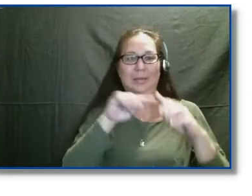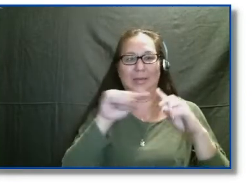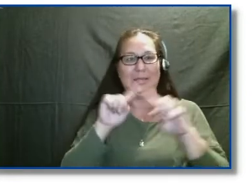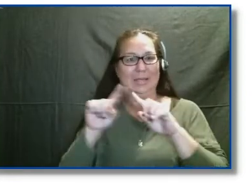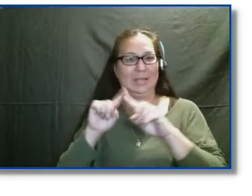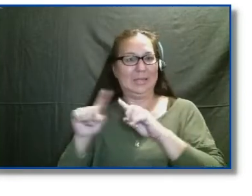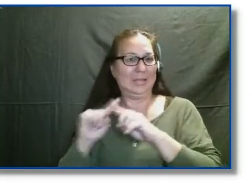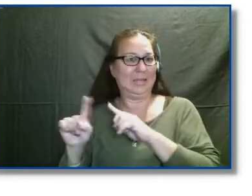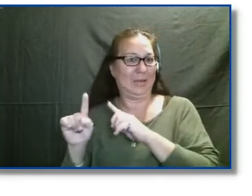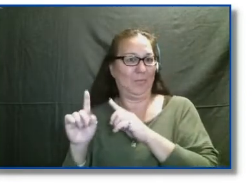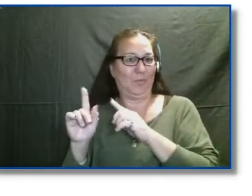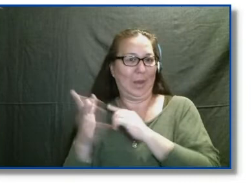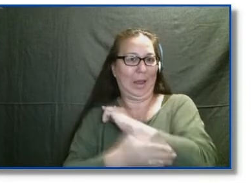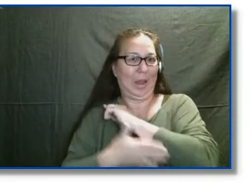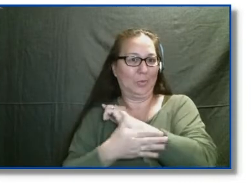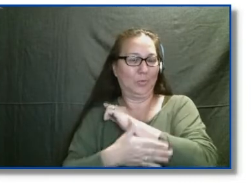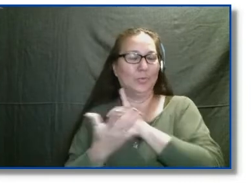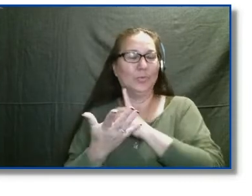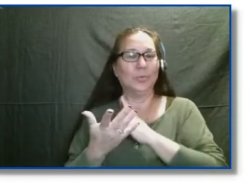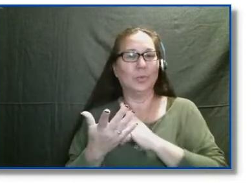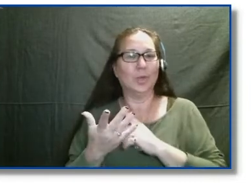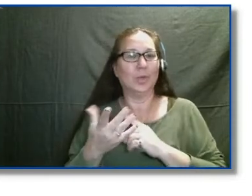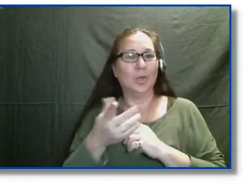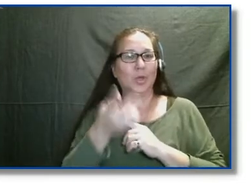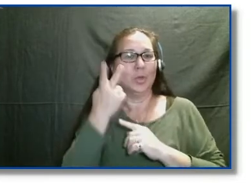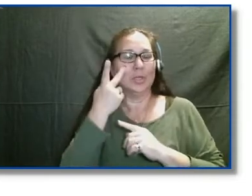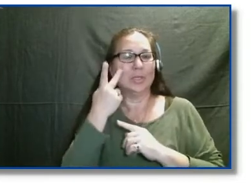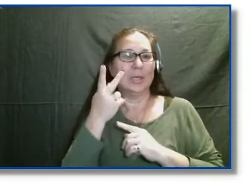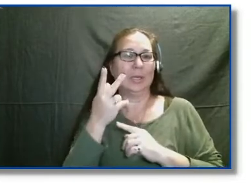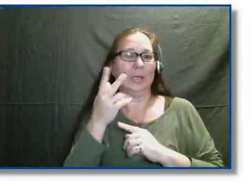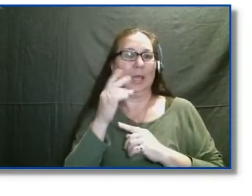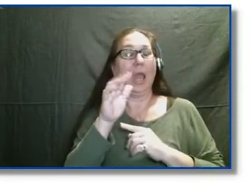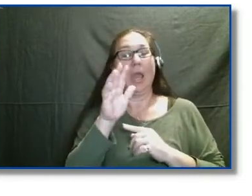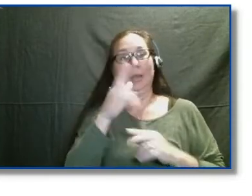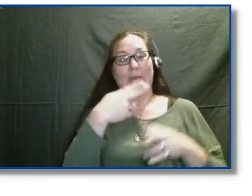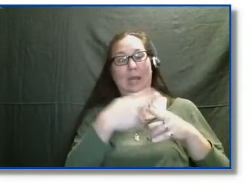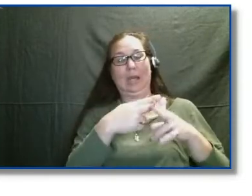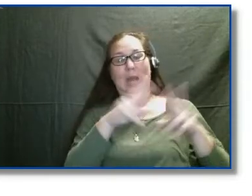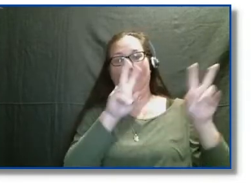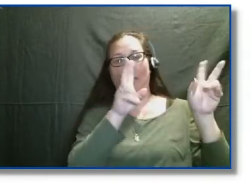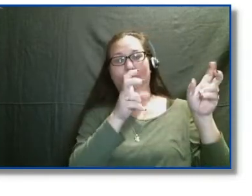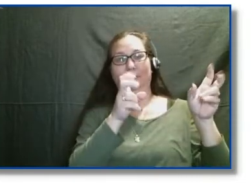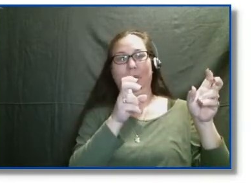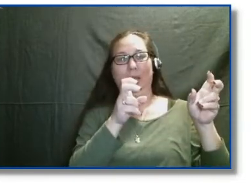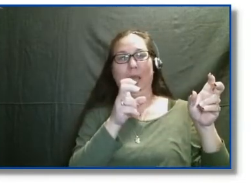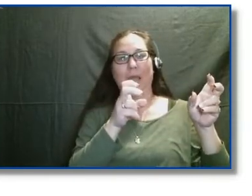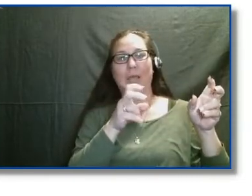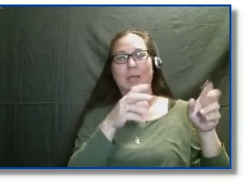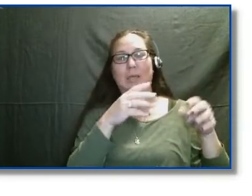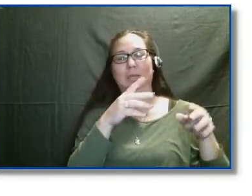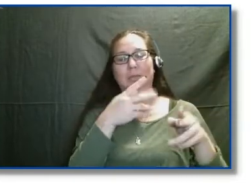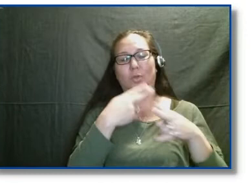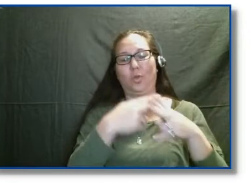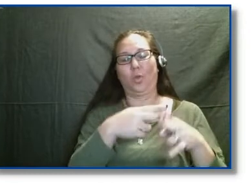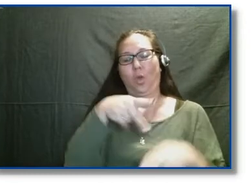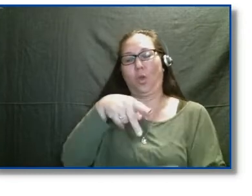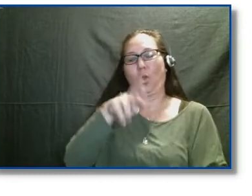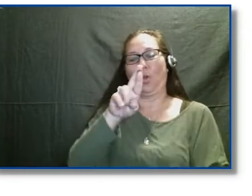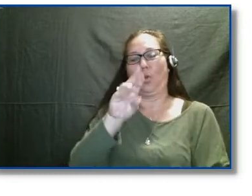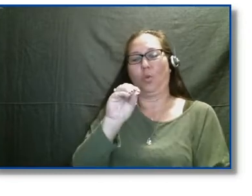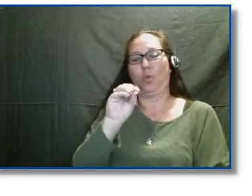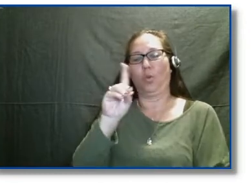one line. So the title of this series is Production Line. And in this case, we are looking at one image